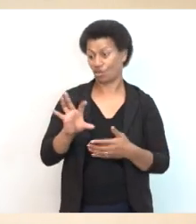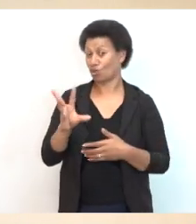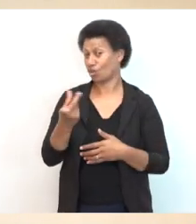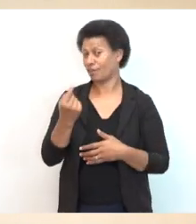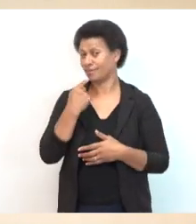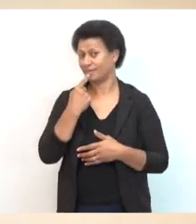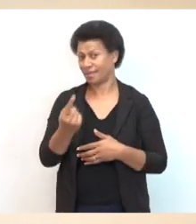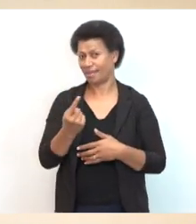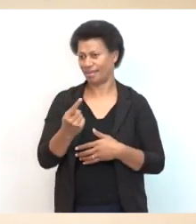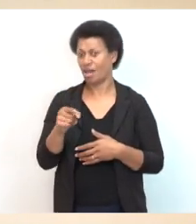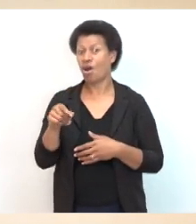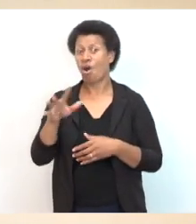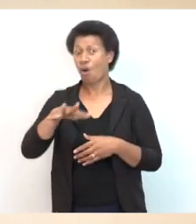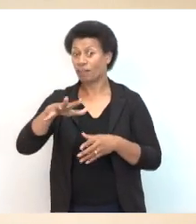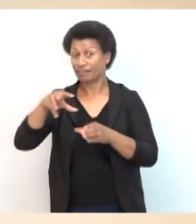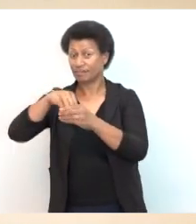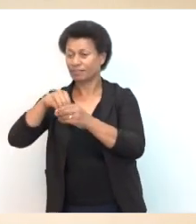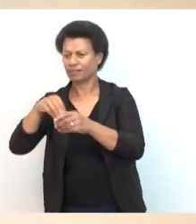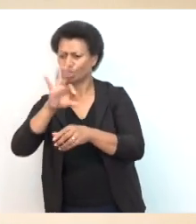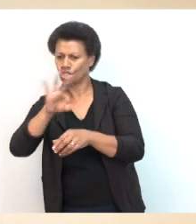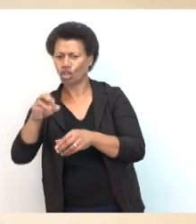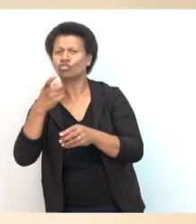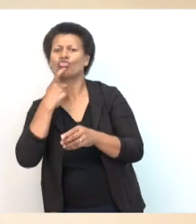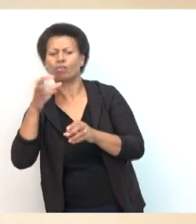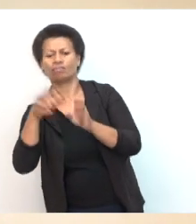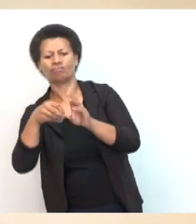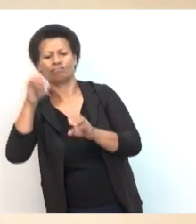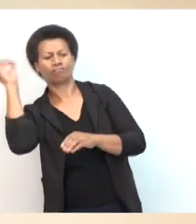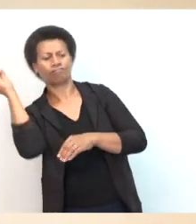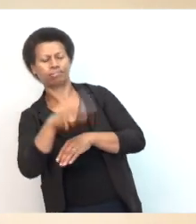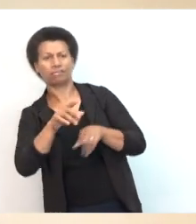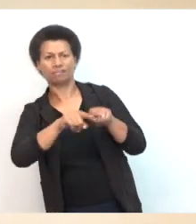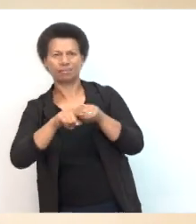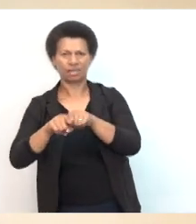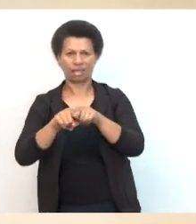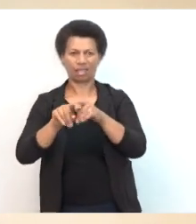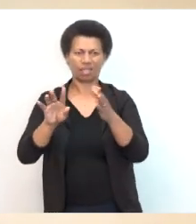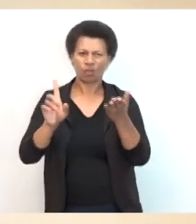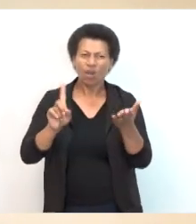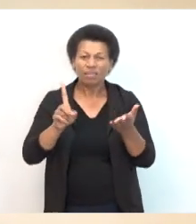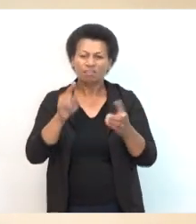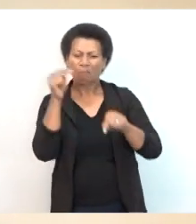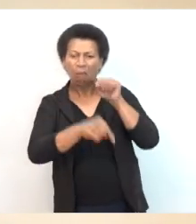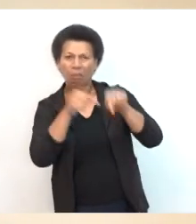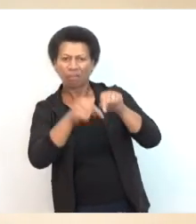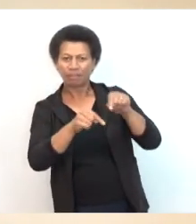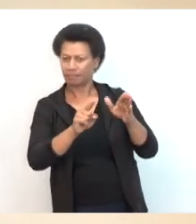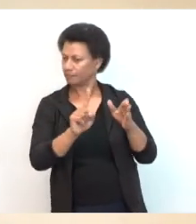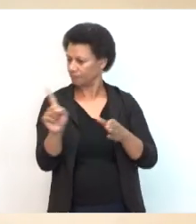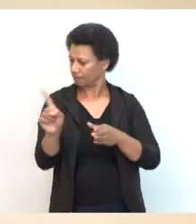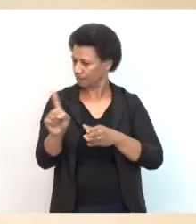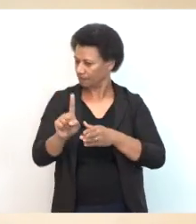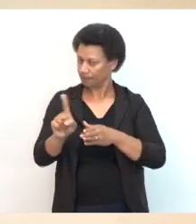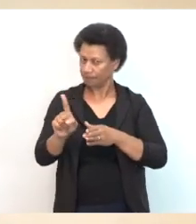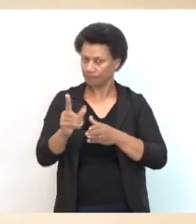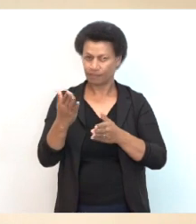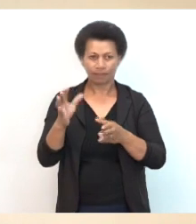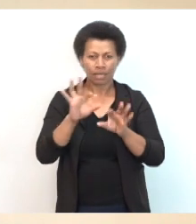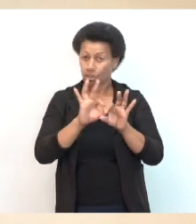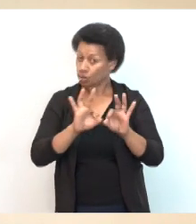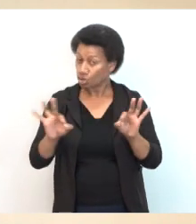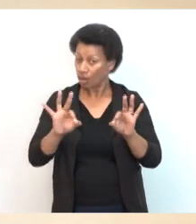not throw stones. This is not to justify any breaches of any future governments or the coalition government, but I